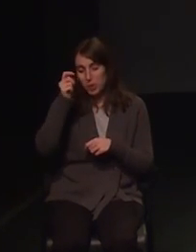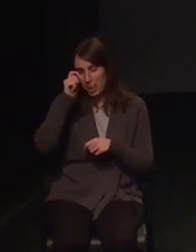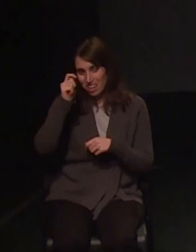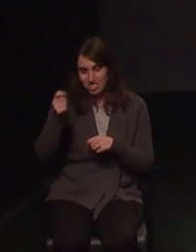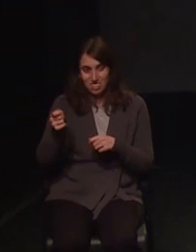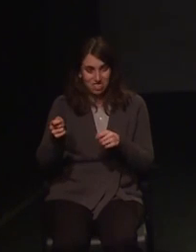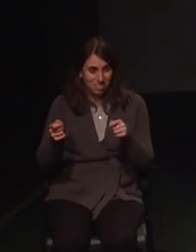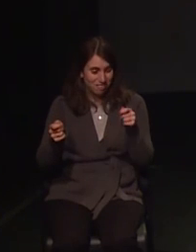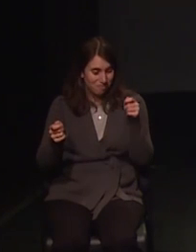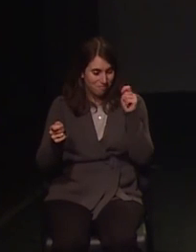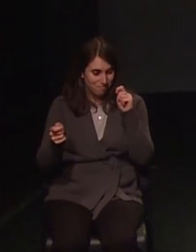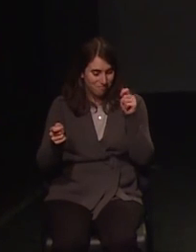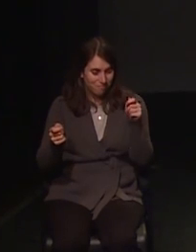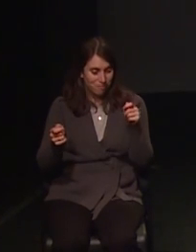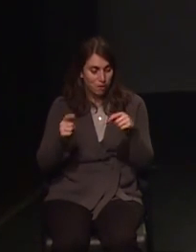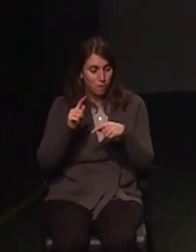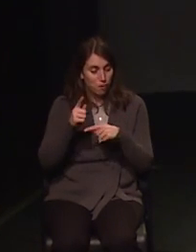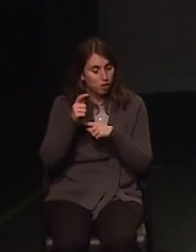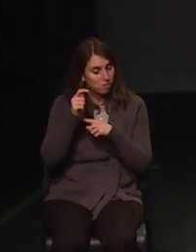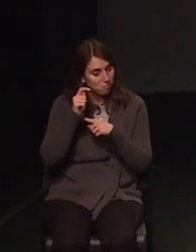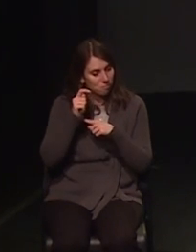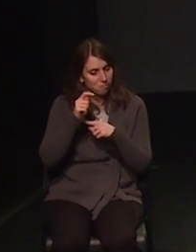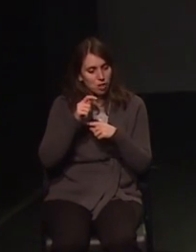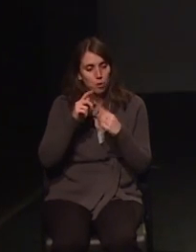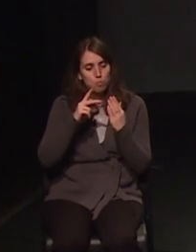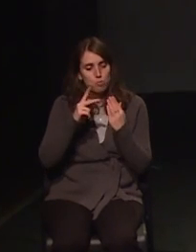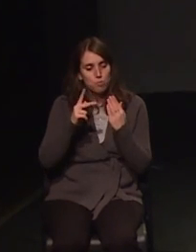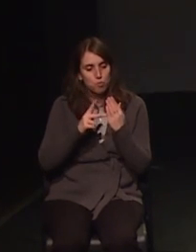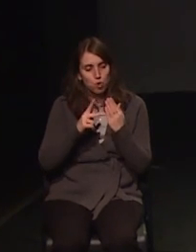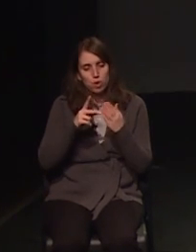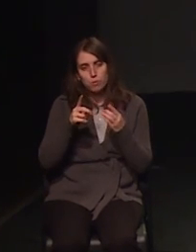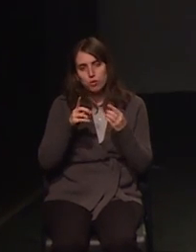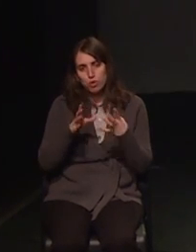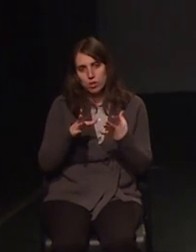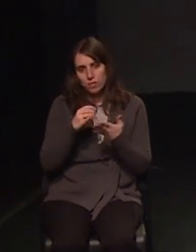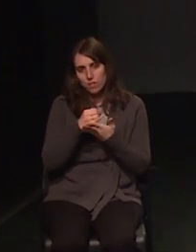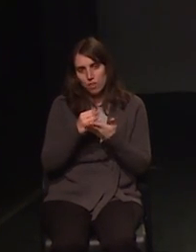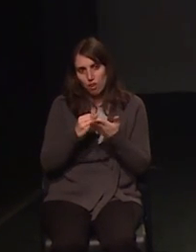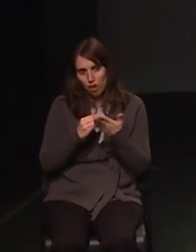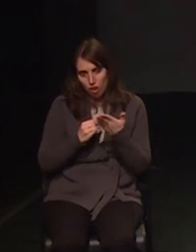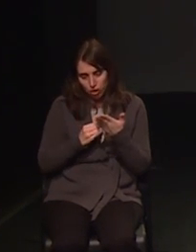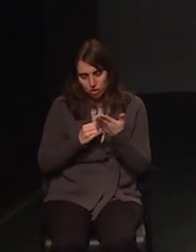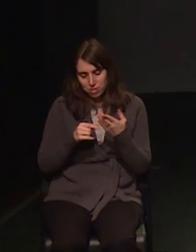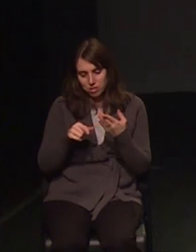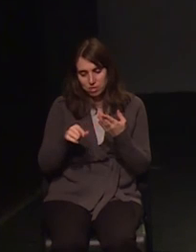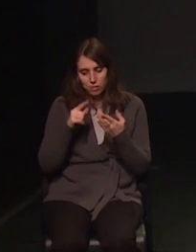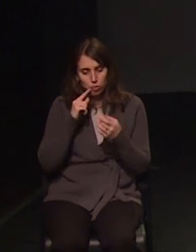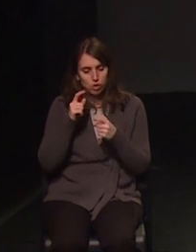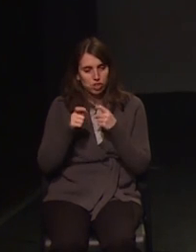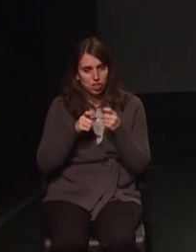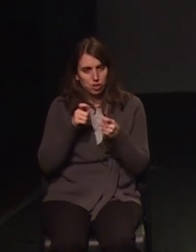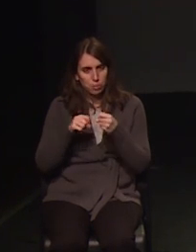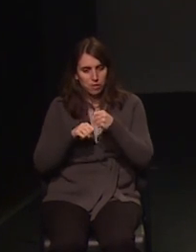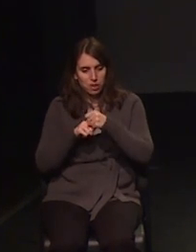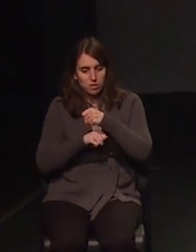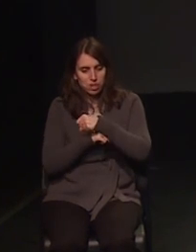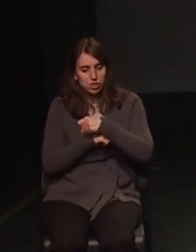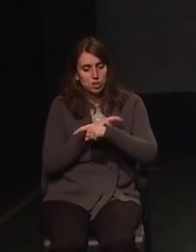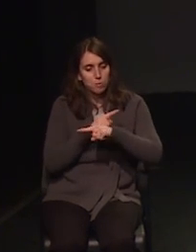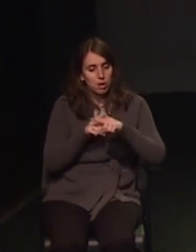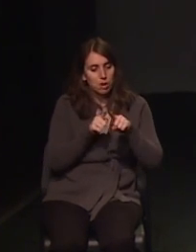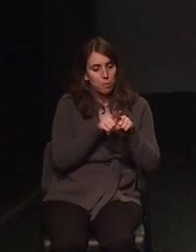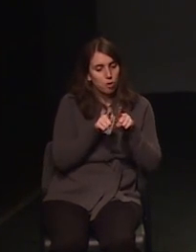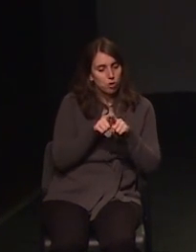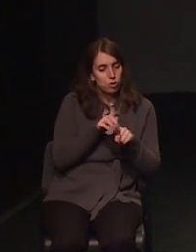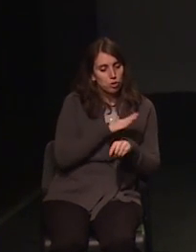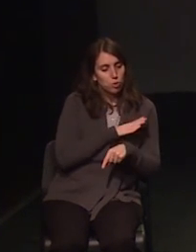of course, that of Program Director for the Arts at the Doris Duke Charitable Foundation, but I actually also serve on the board of Grantmakers